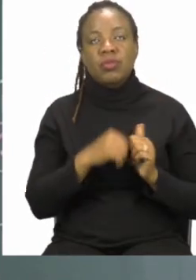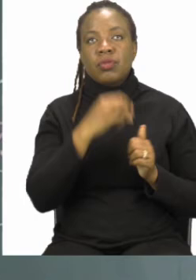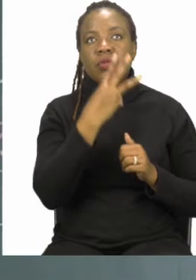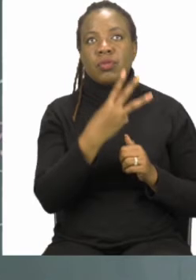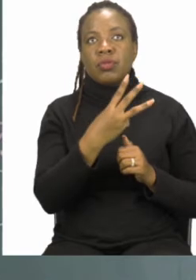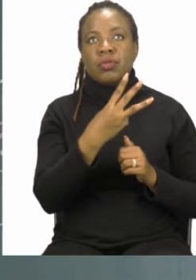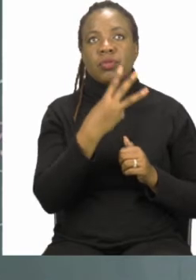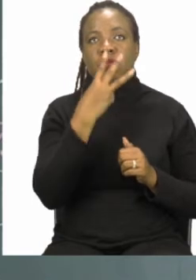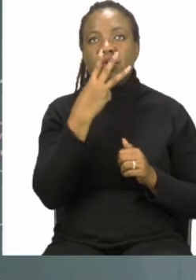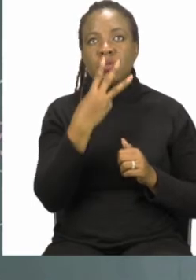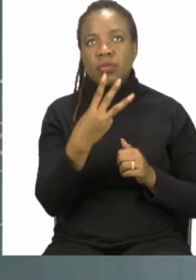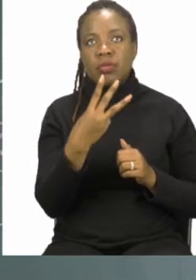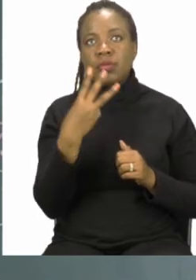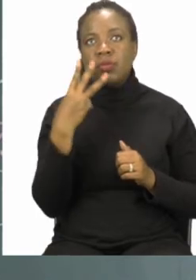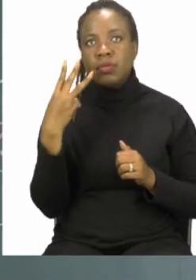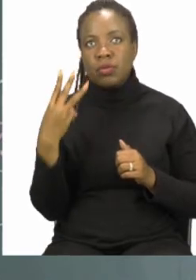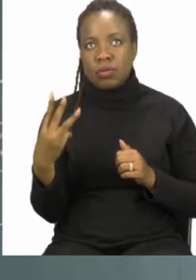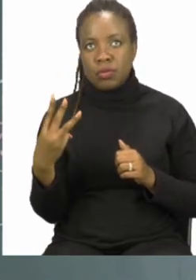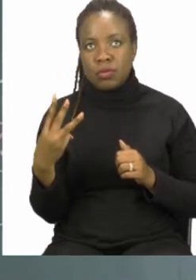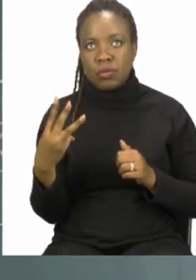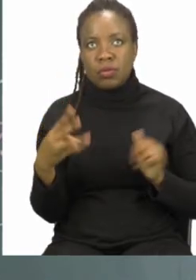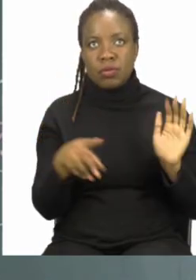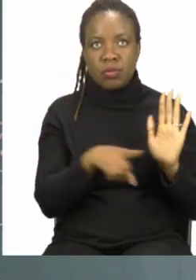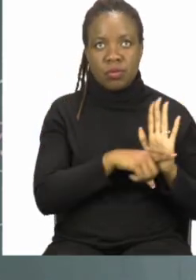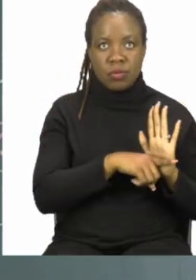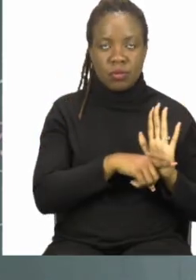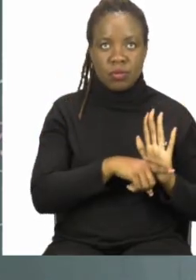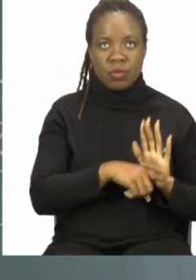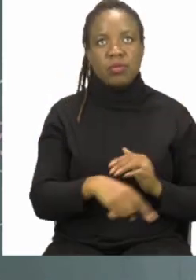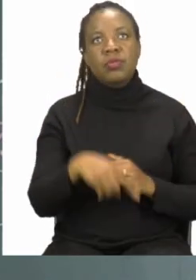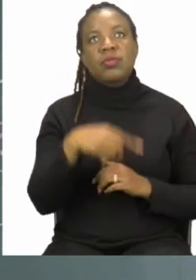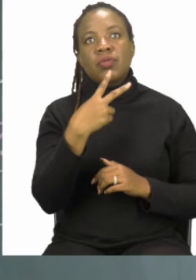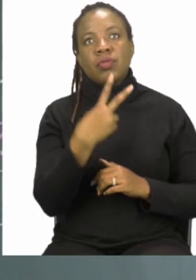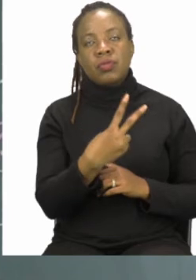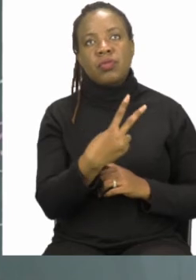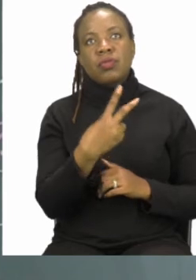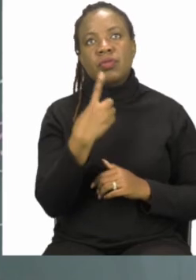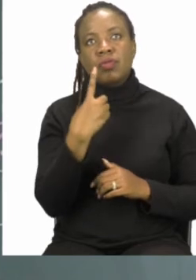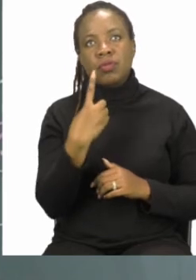333 minus